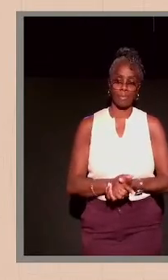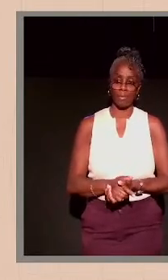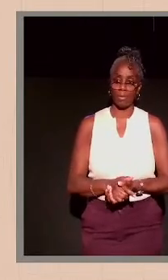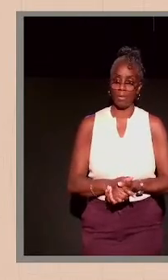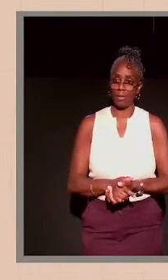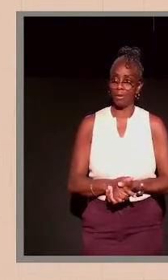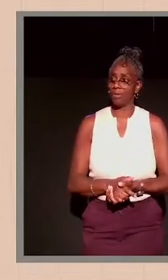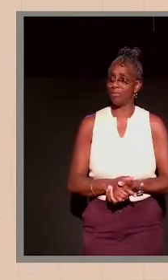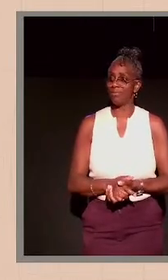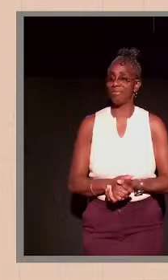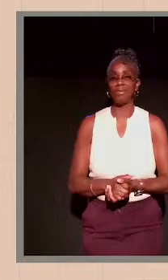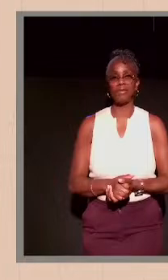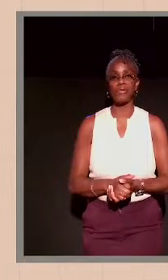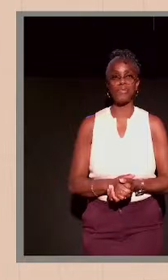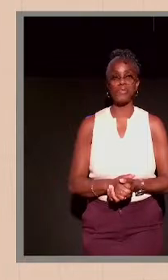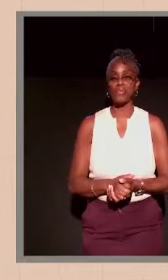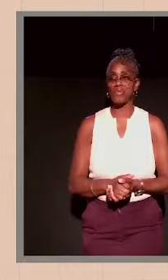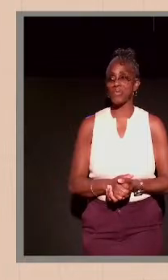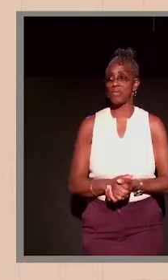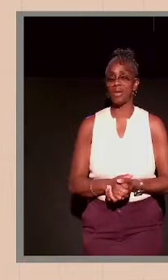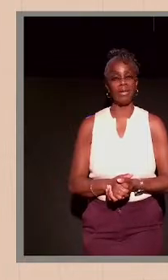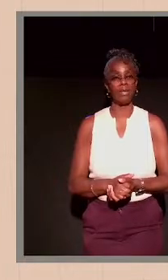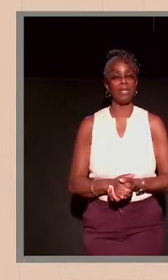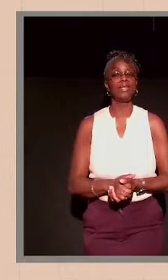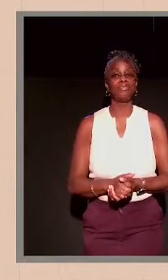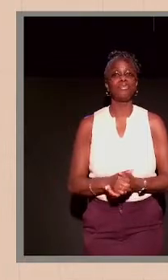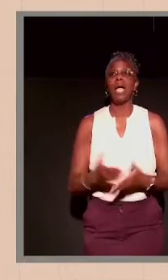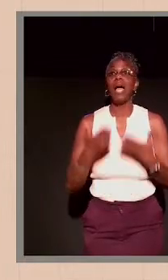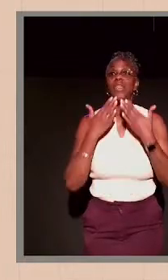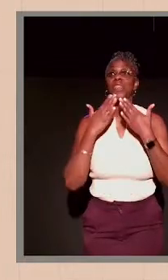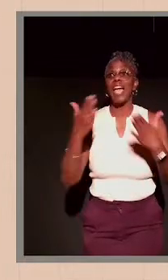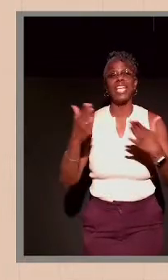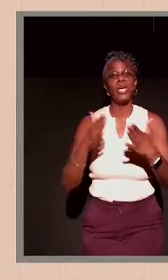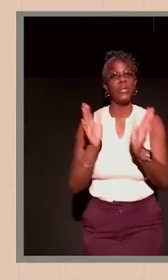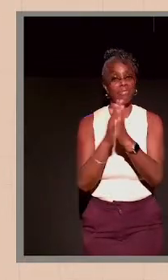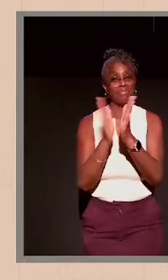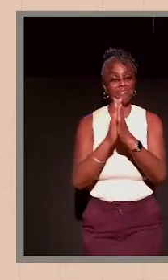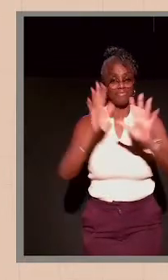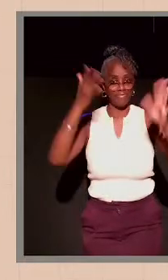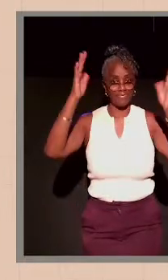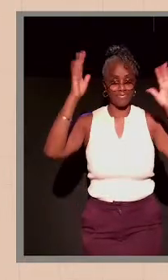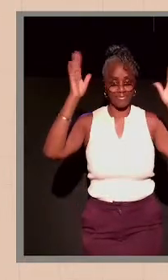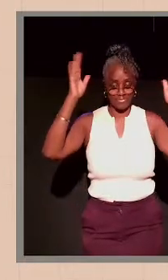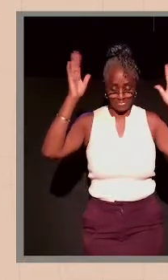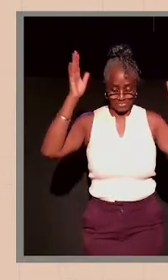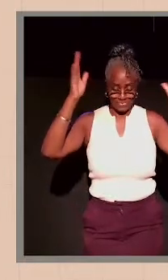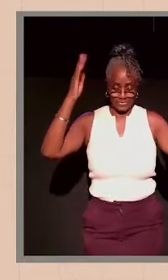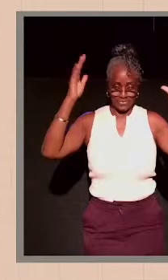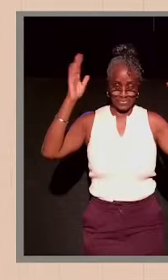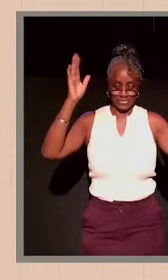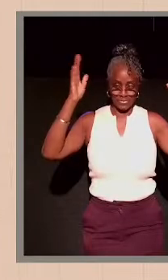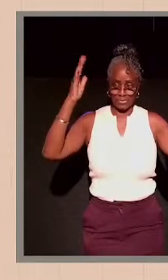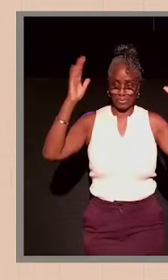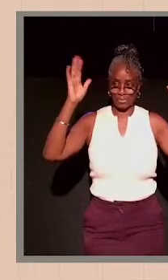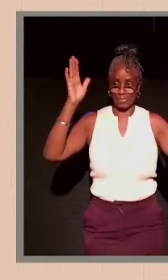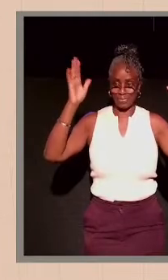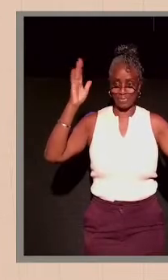No. Okay, so I think we're out of time anyway. Lee Todd, thank you so much, everybody. Please give Lee Todd another round of applause.